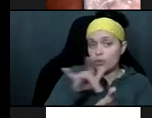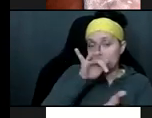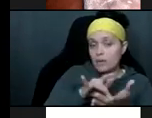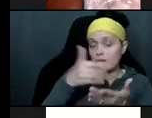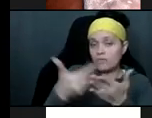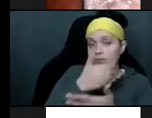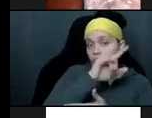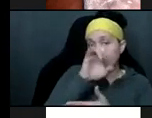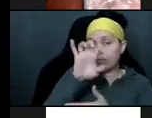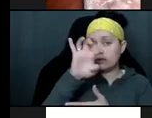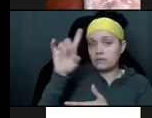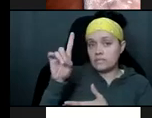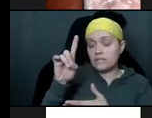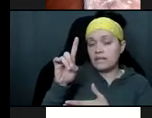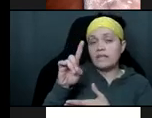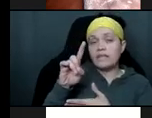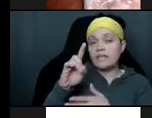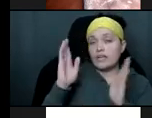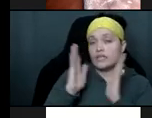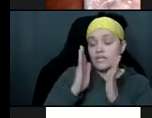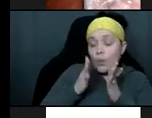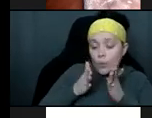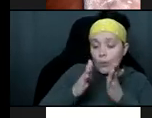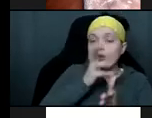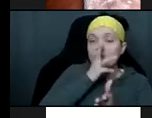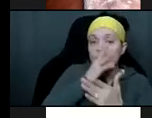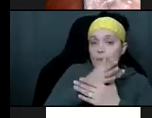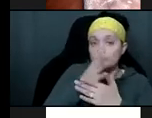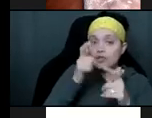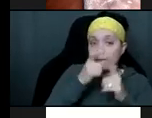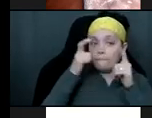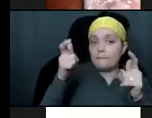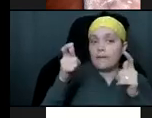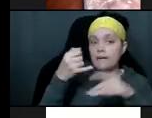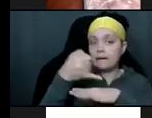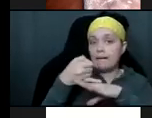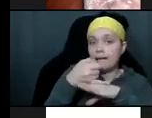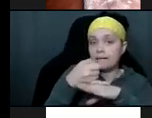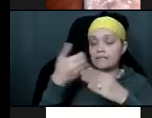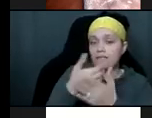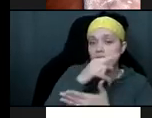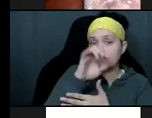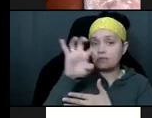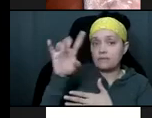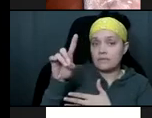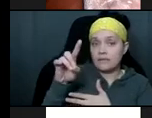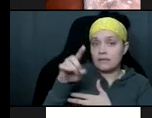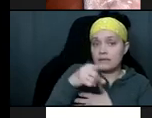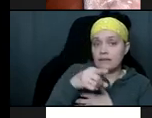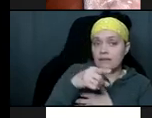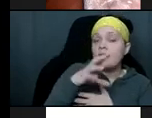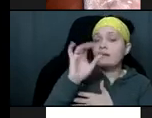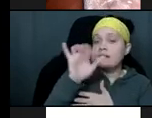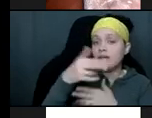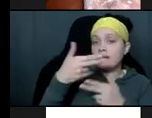Zealand. There is a narrow passageway of water between the two big islands of New Zealand, and that